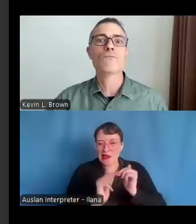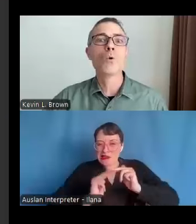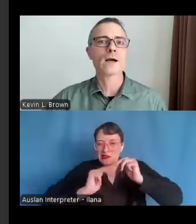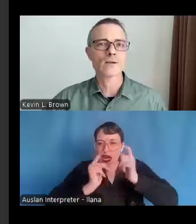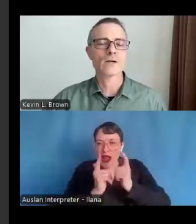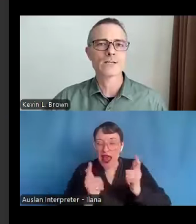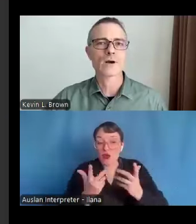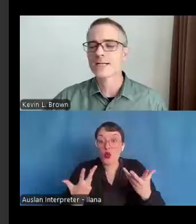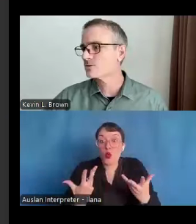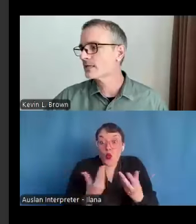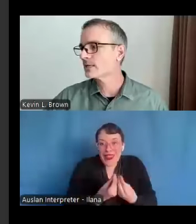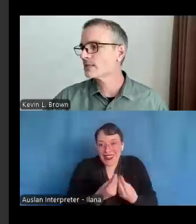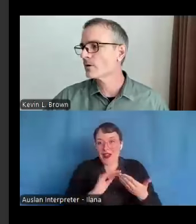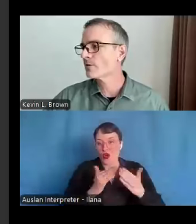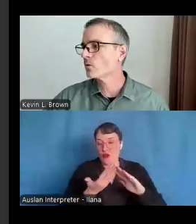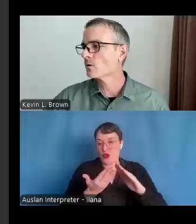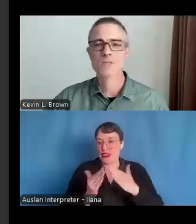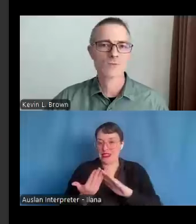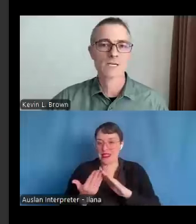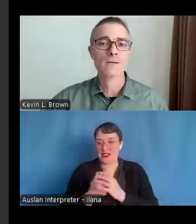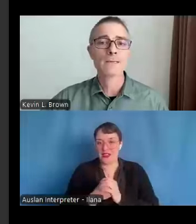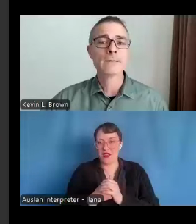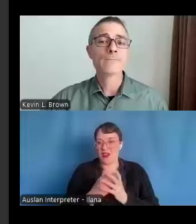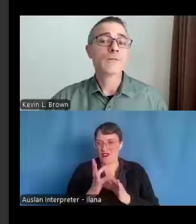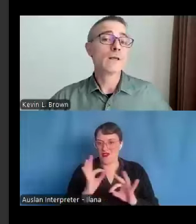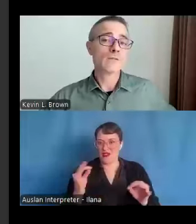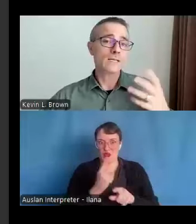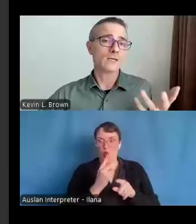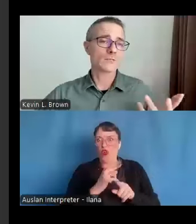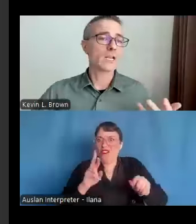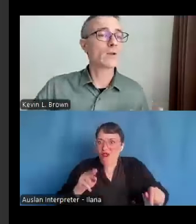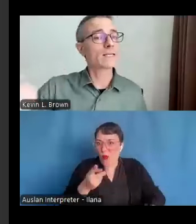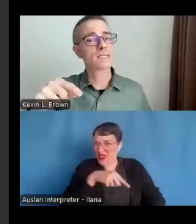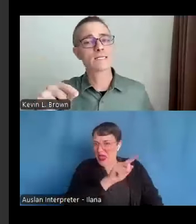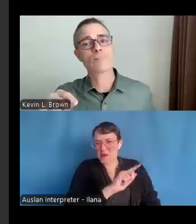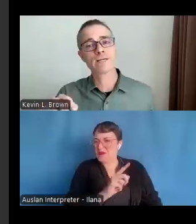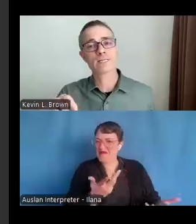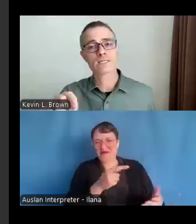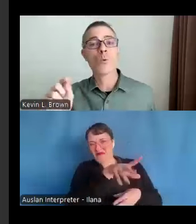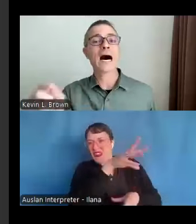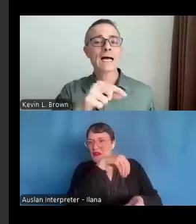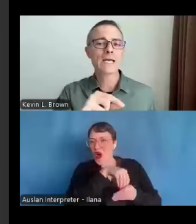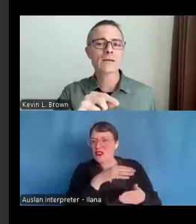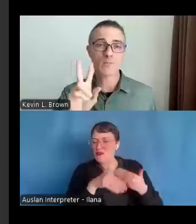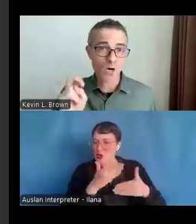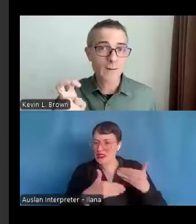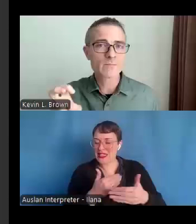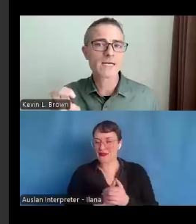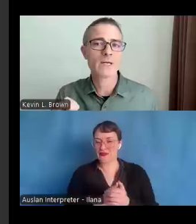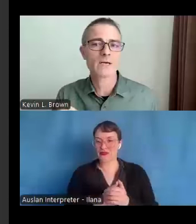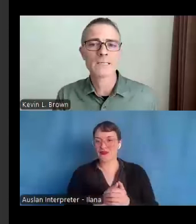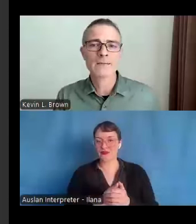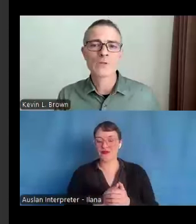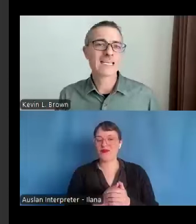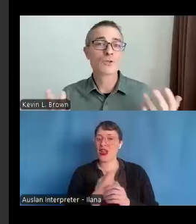of for our communities, right? And so I think that's one of the core principles here. The other thing to note in this example is the why, the problem